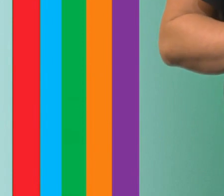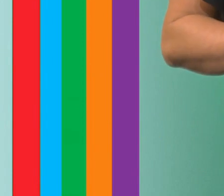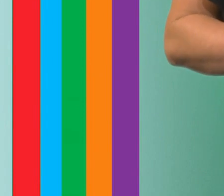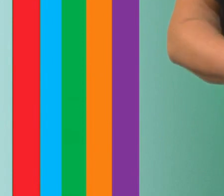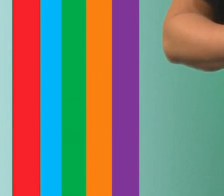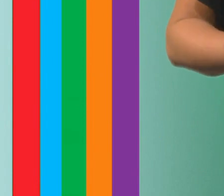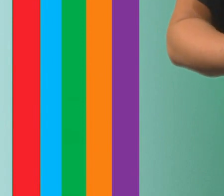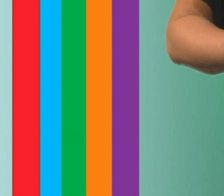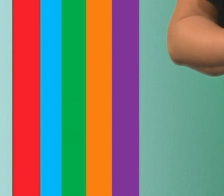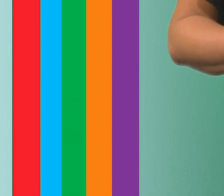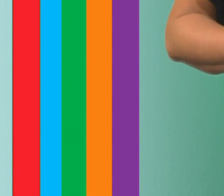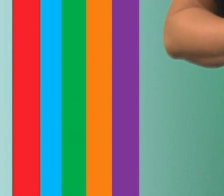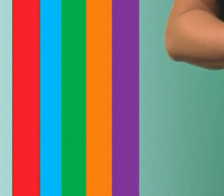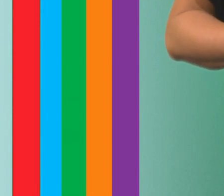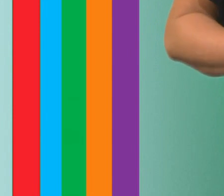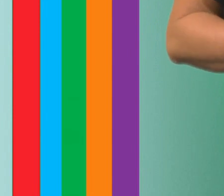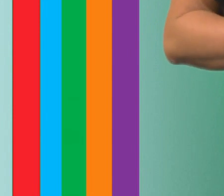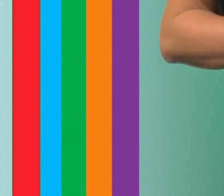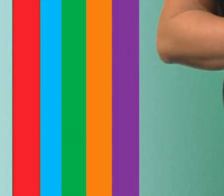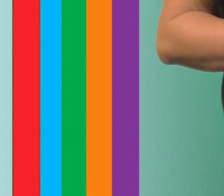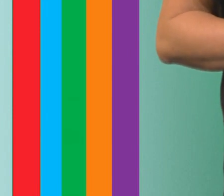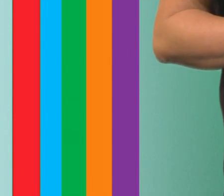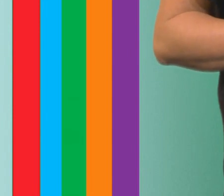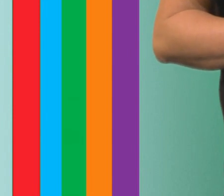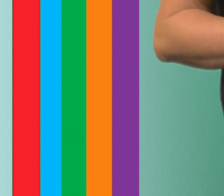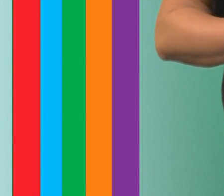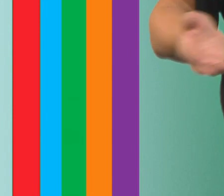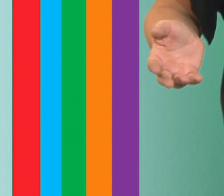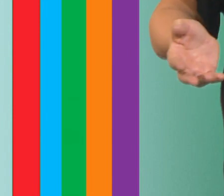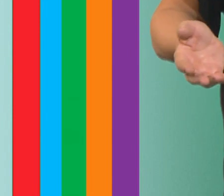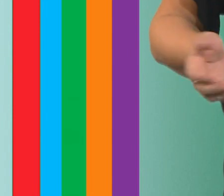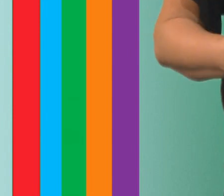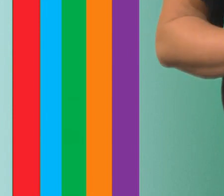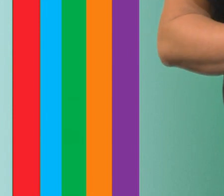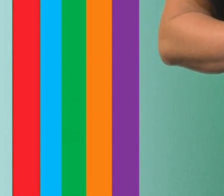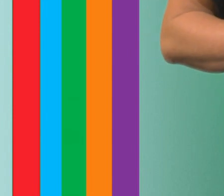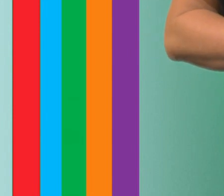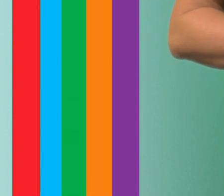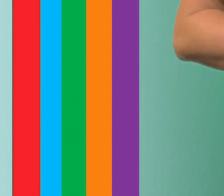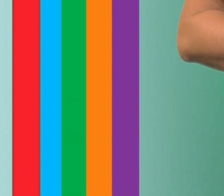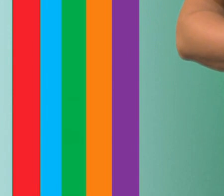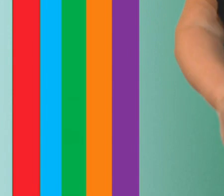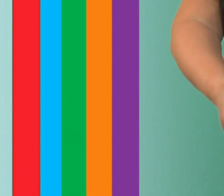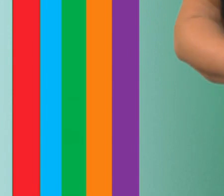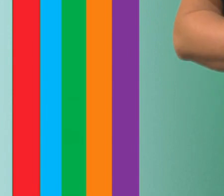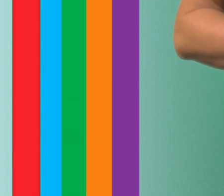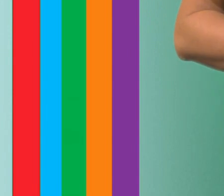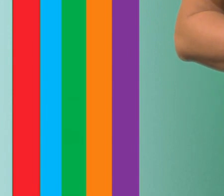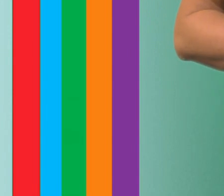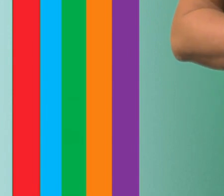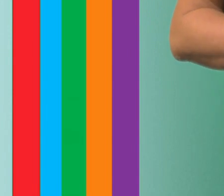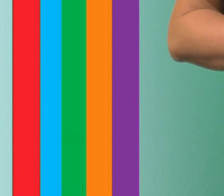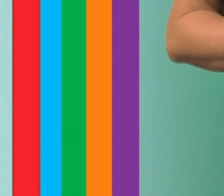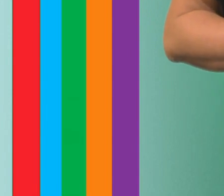household discards in the next day or two. It will help you get into some good habits. That is the end of Learning at Home TV for today, but thank you for